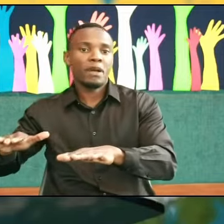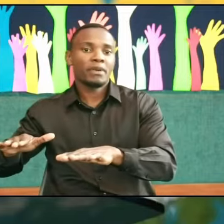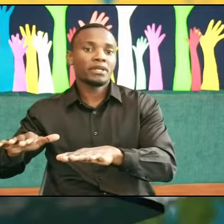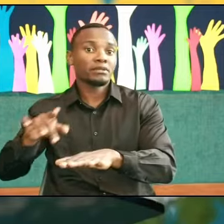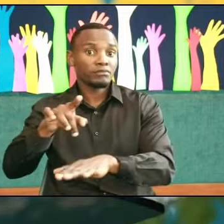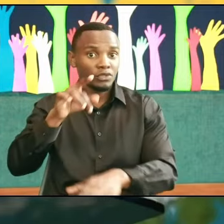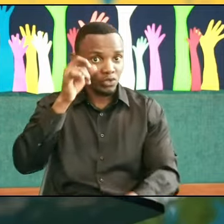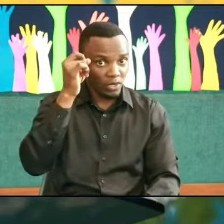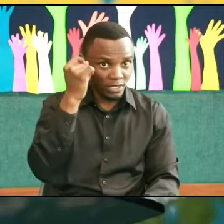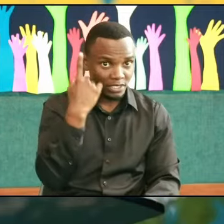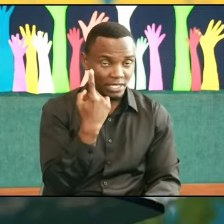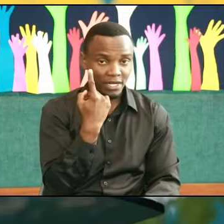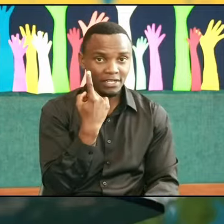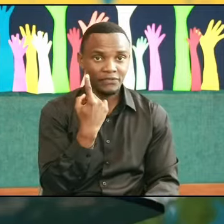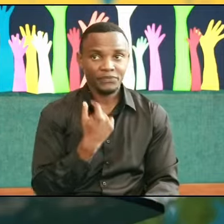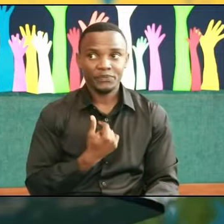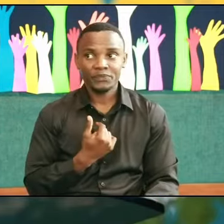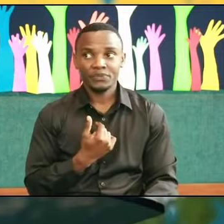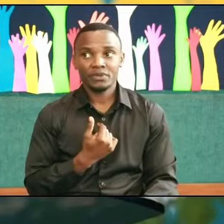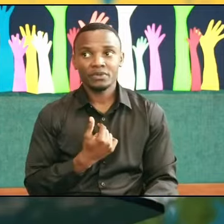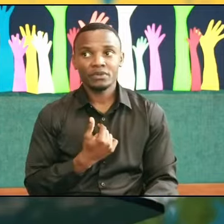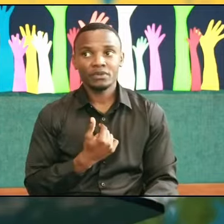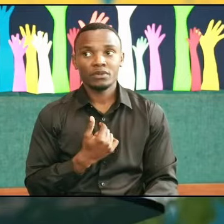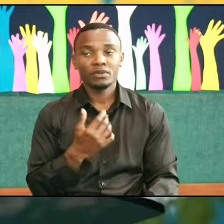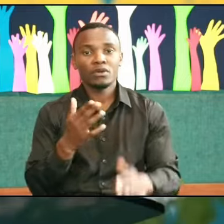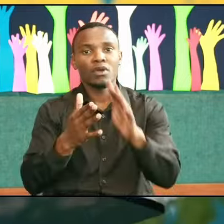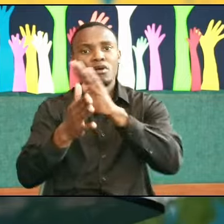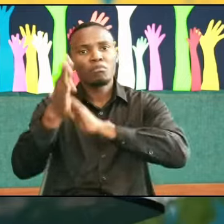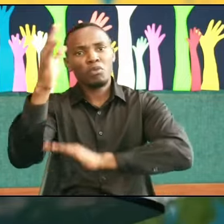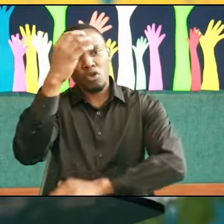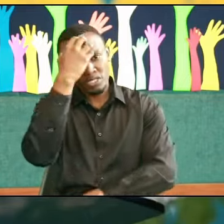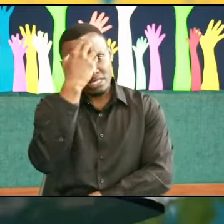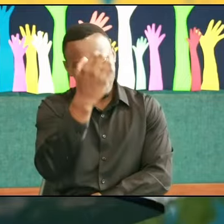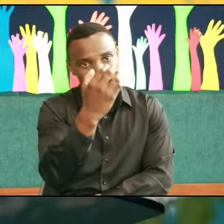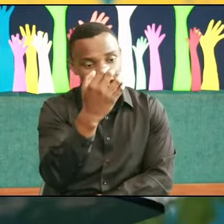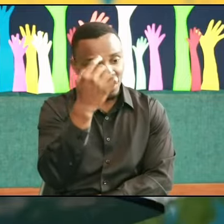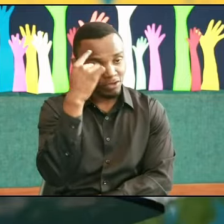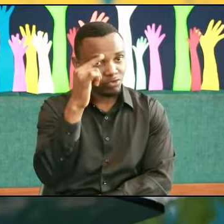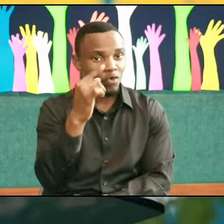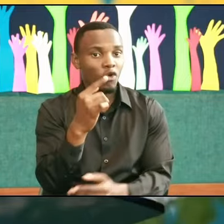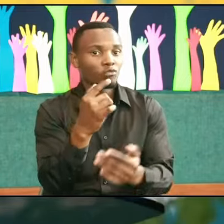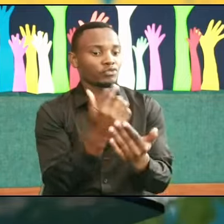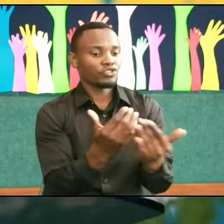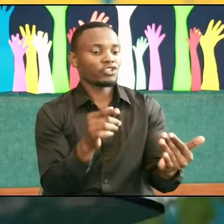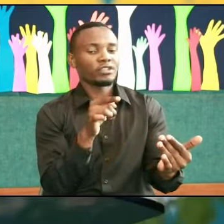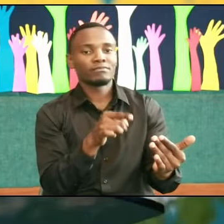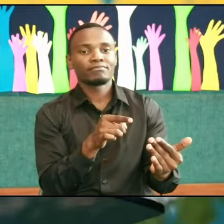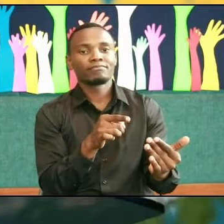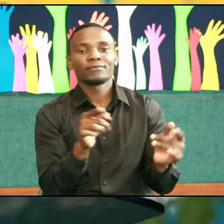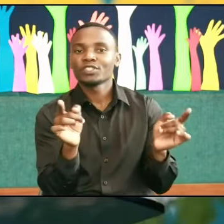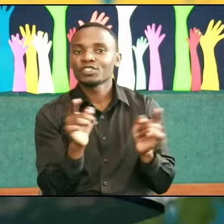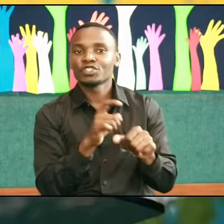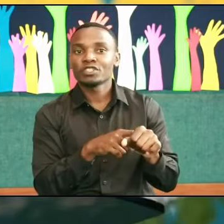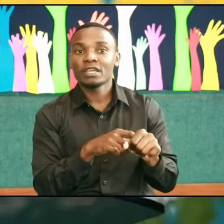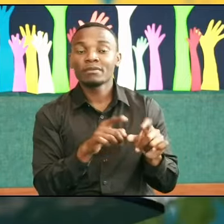together? Can we get the difference? God's anger is for a moment. And let me try and illustrate this. When you look at the book of Genesis chapter